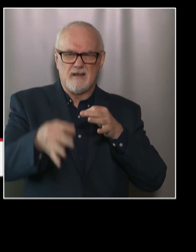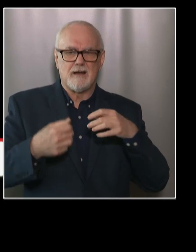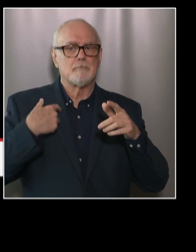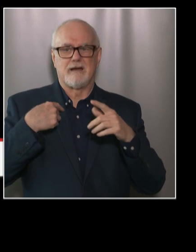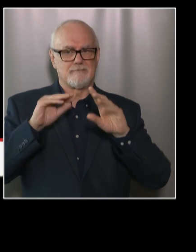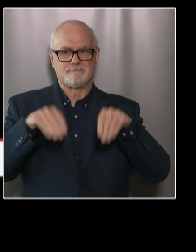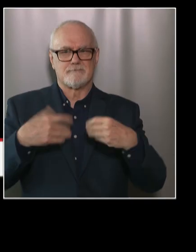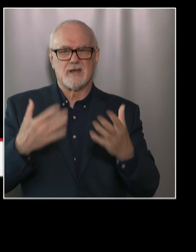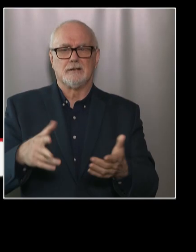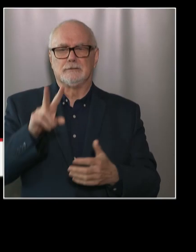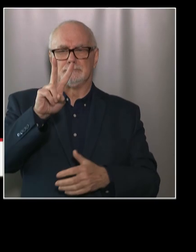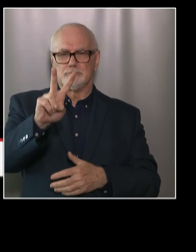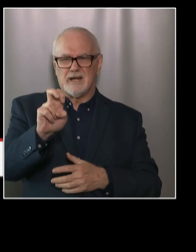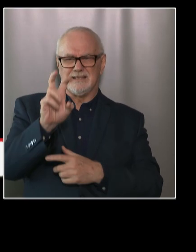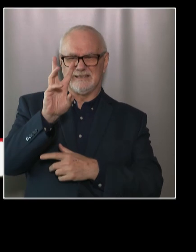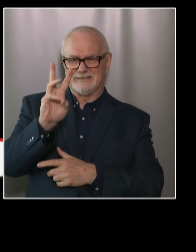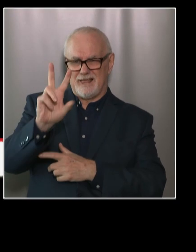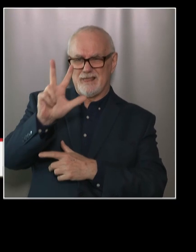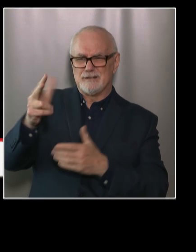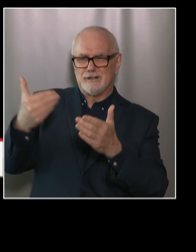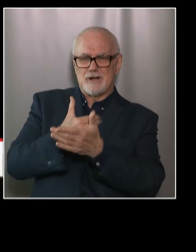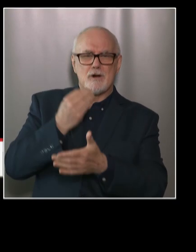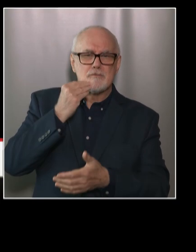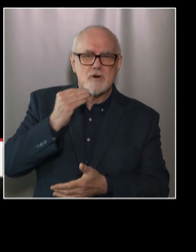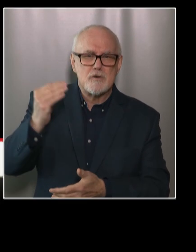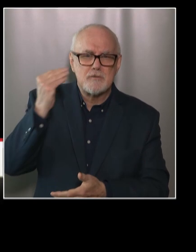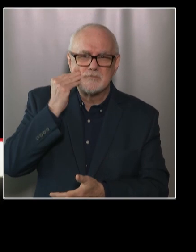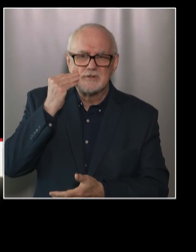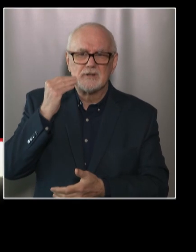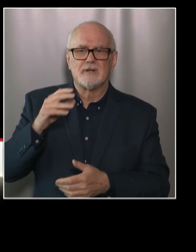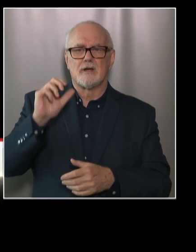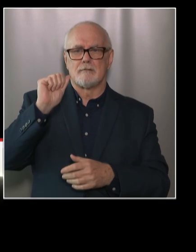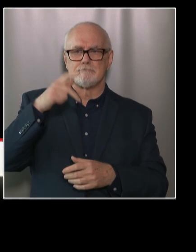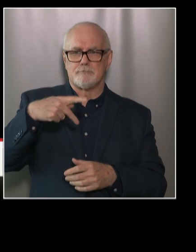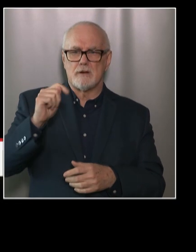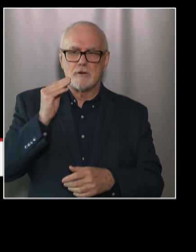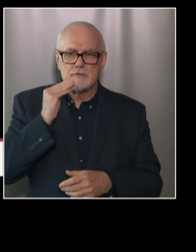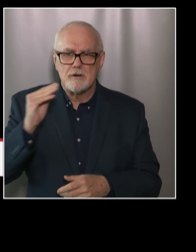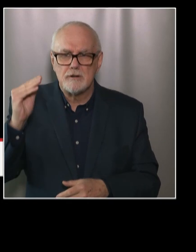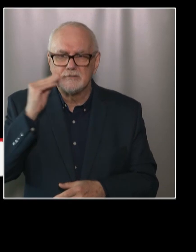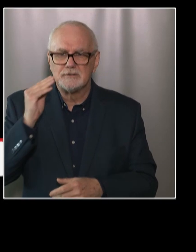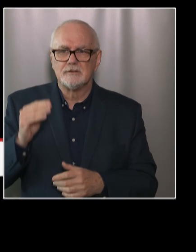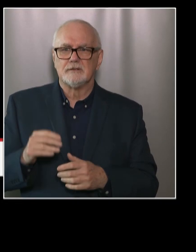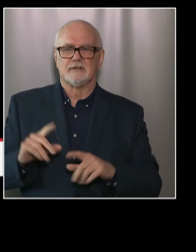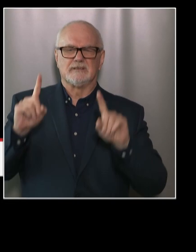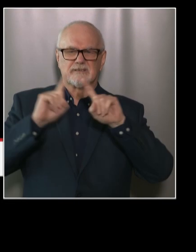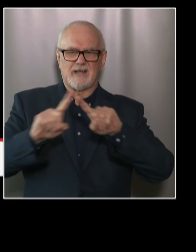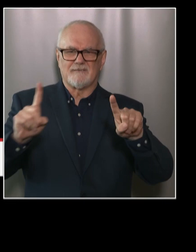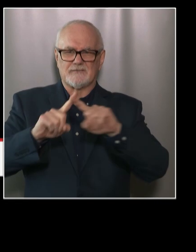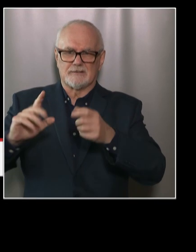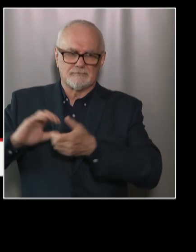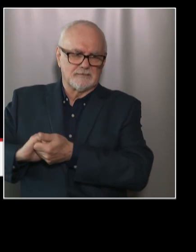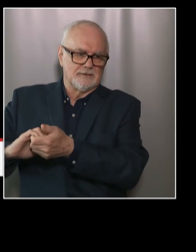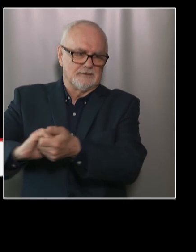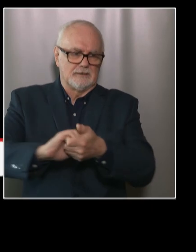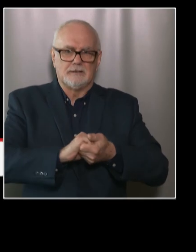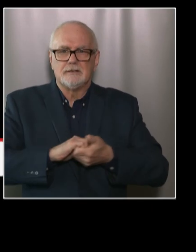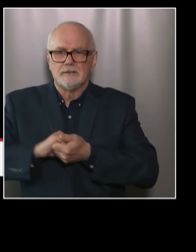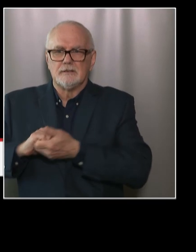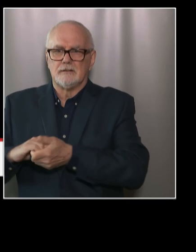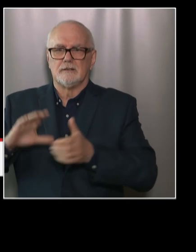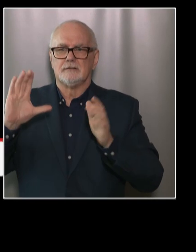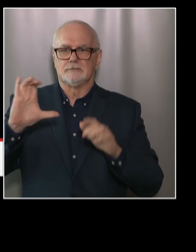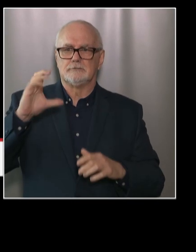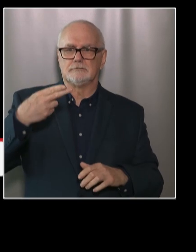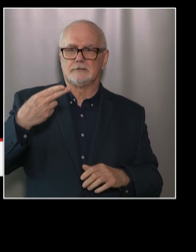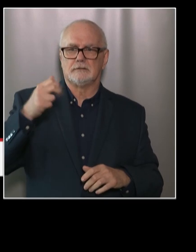Crest Apartments. We've welcomed financial institutions like Chase, PNC Bank, and we've